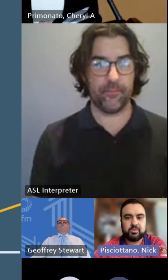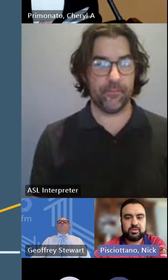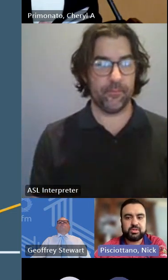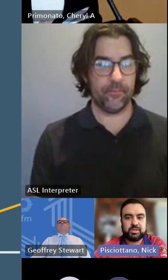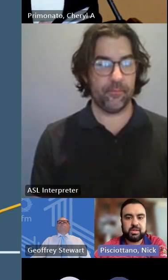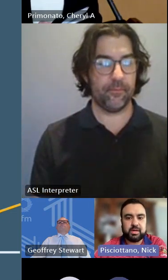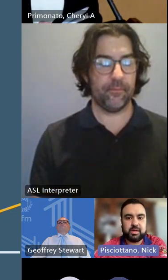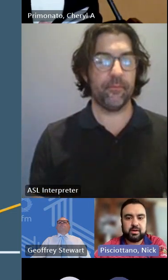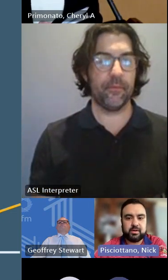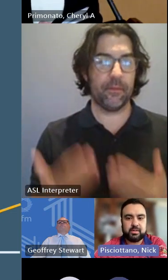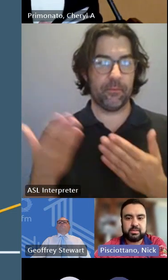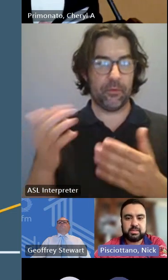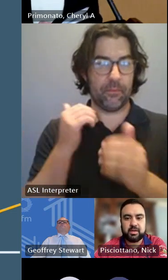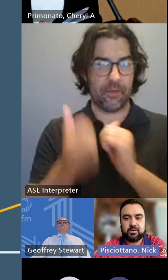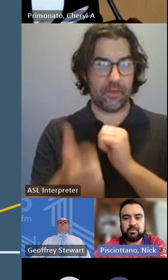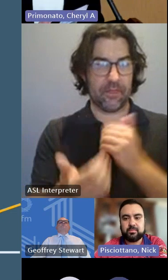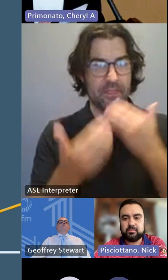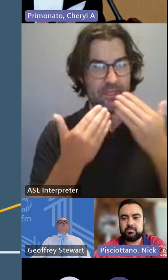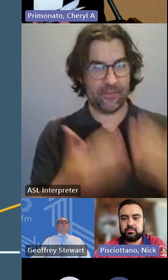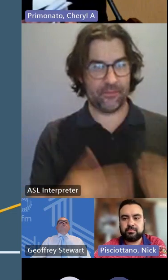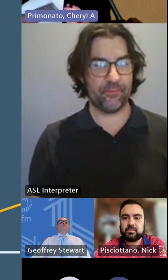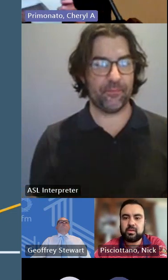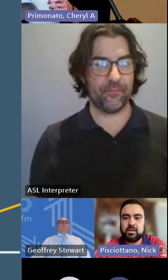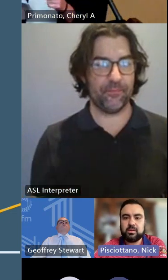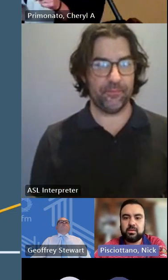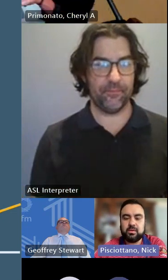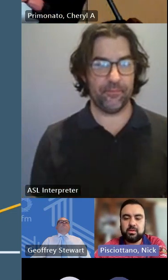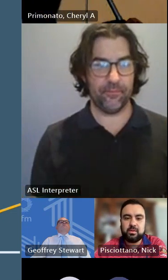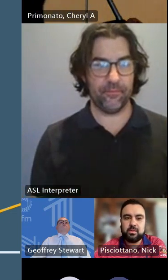The motion carries. Thank you. Thank you.